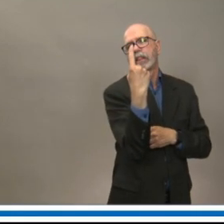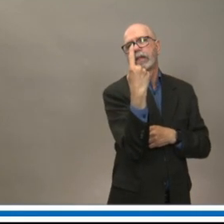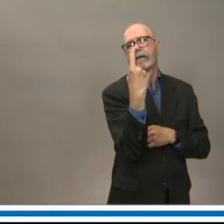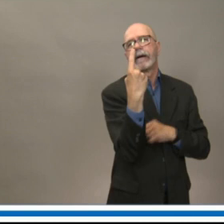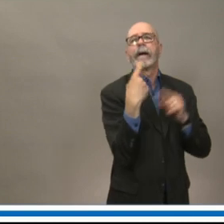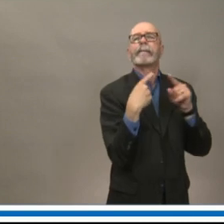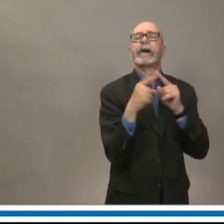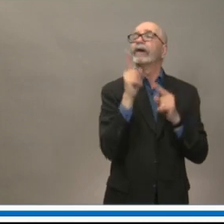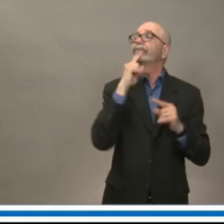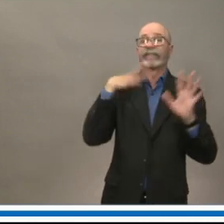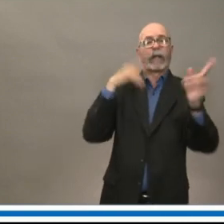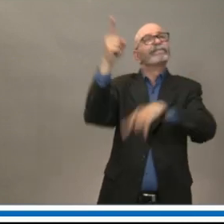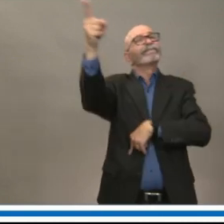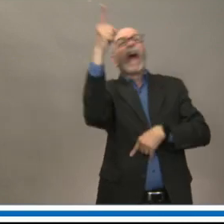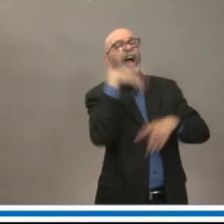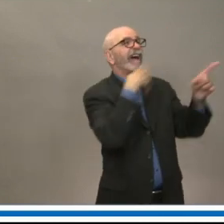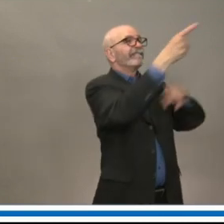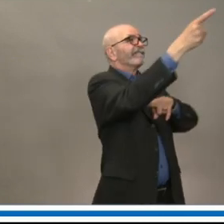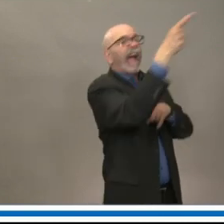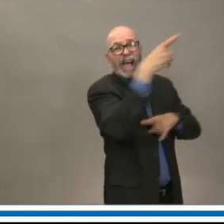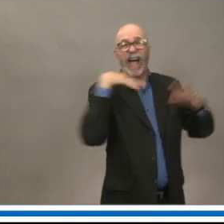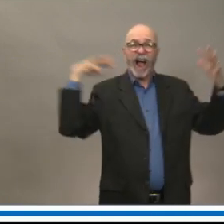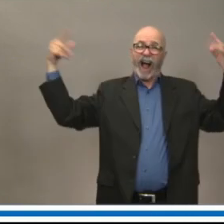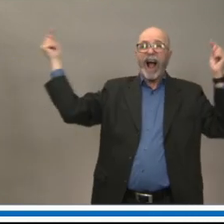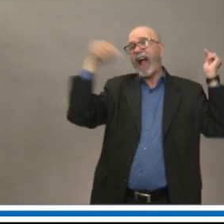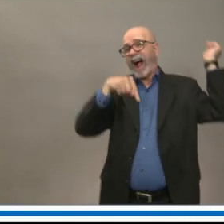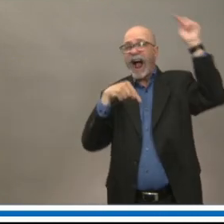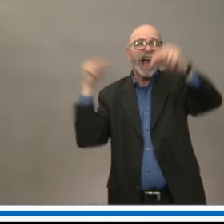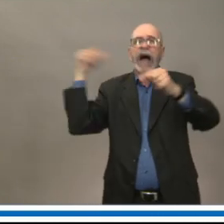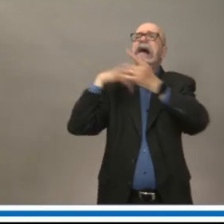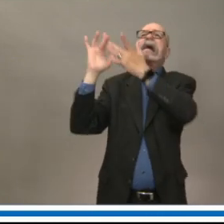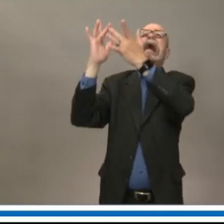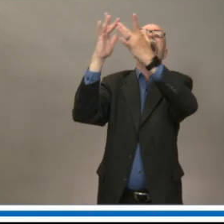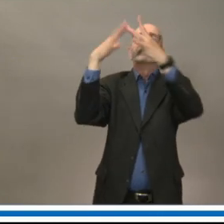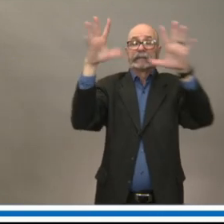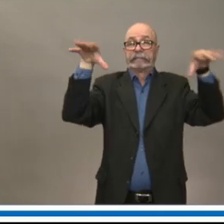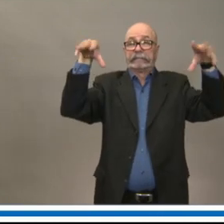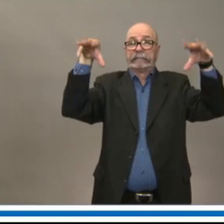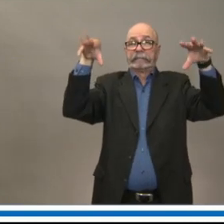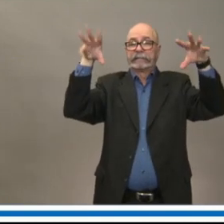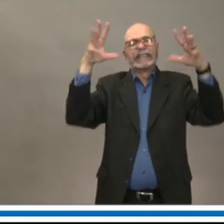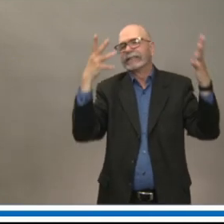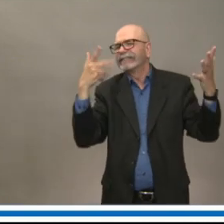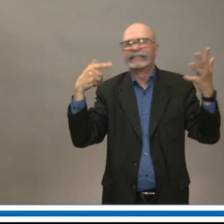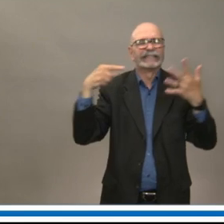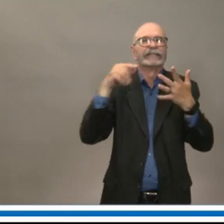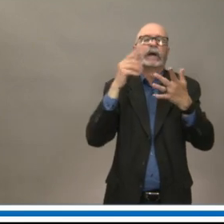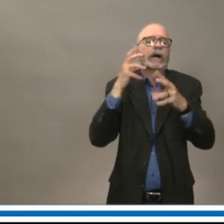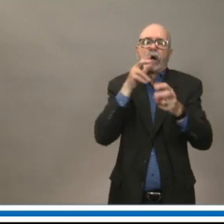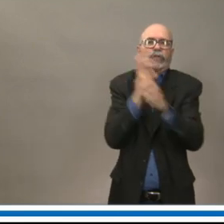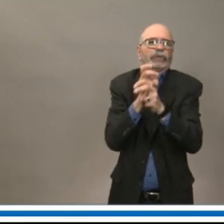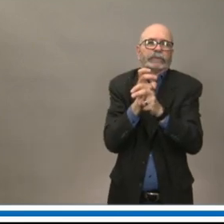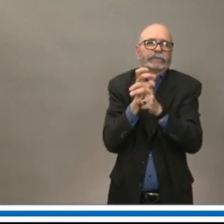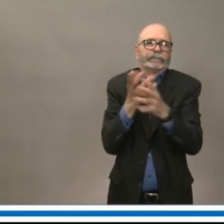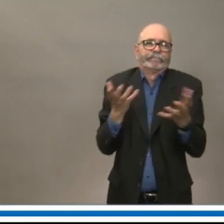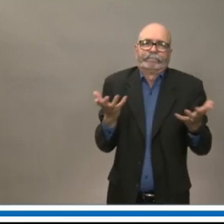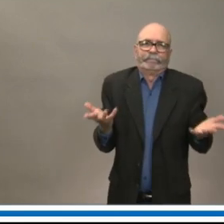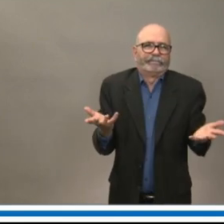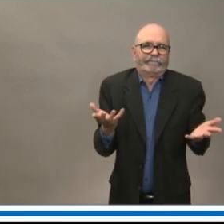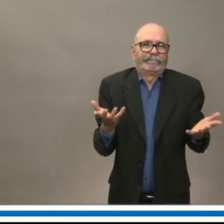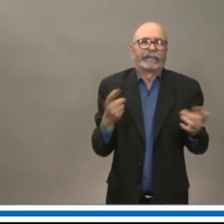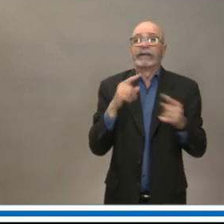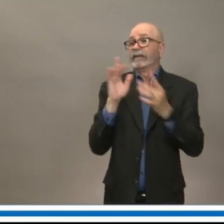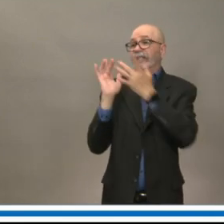the province, where not all of their congregation has access to internet.